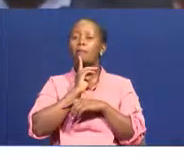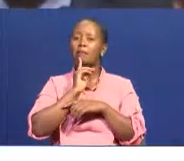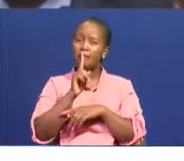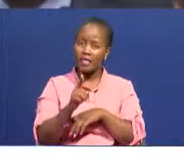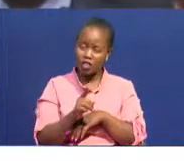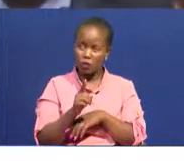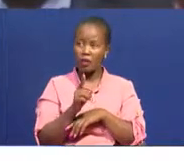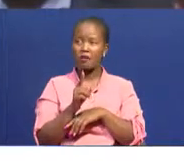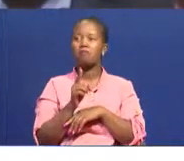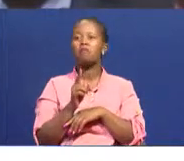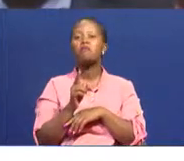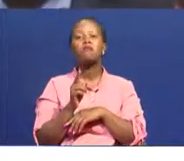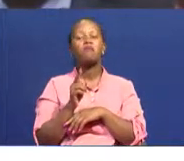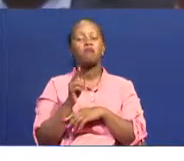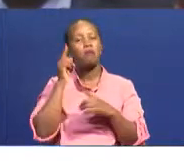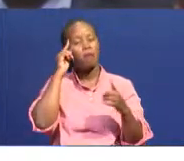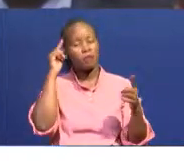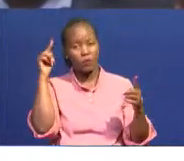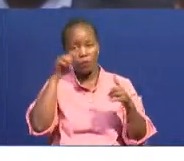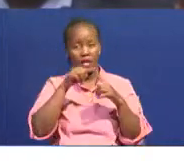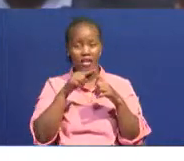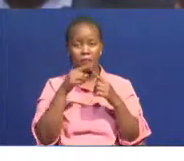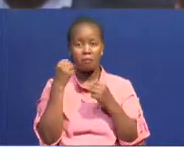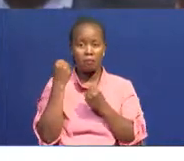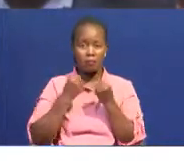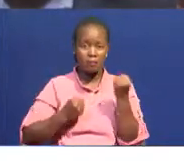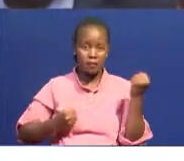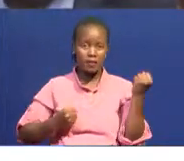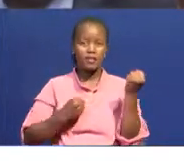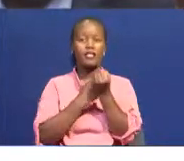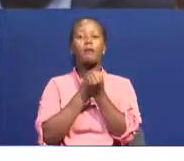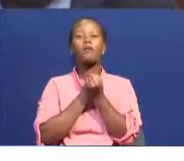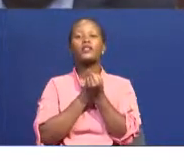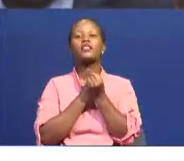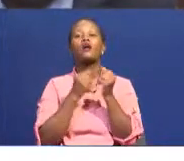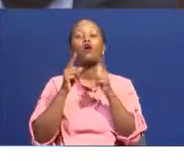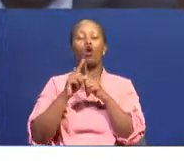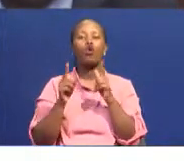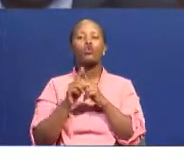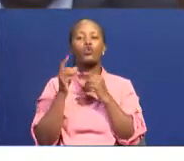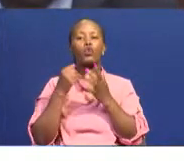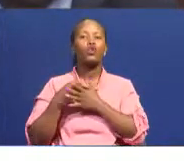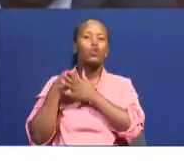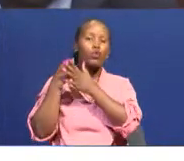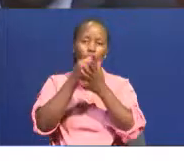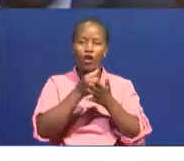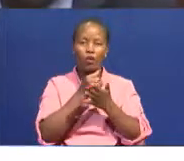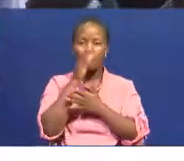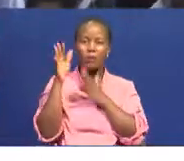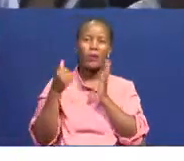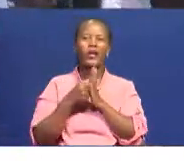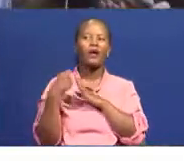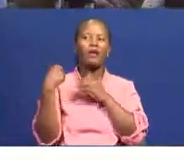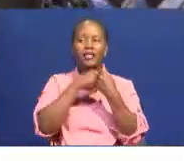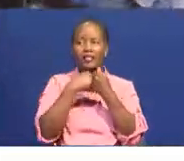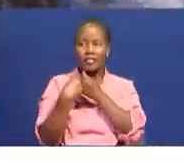endeavor to support and to enable our struggling